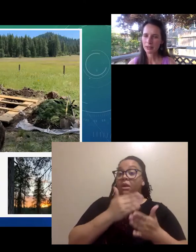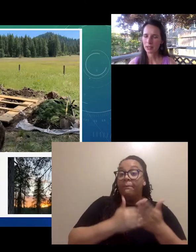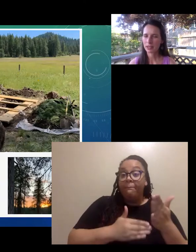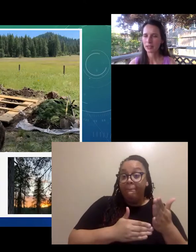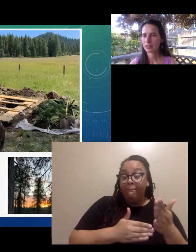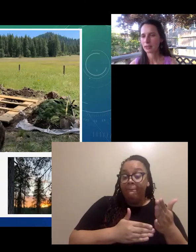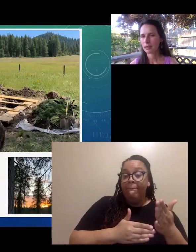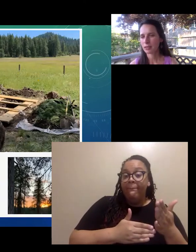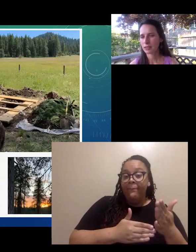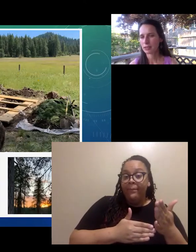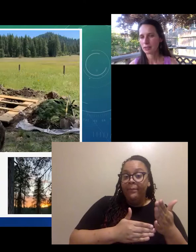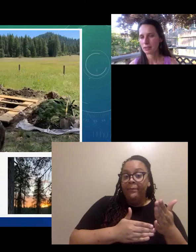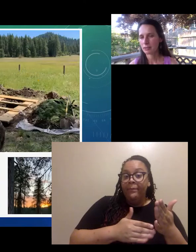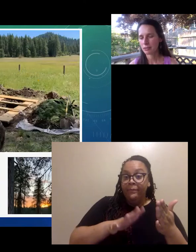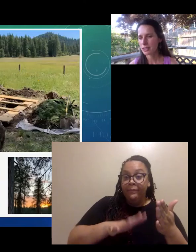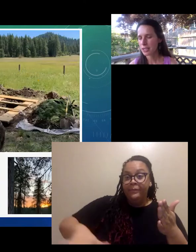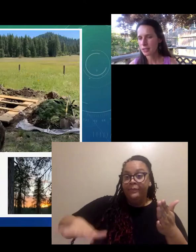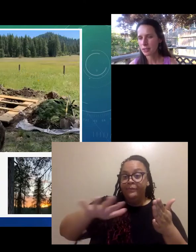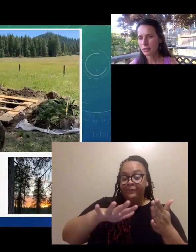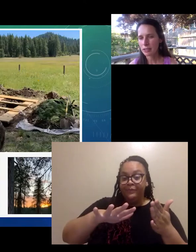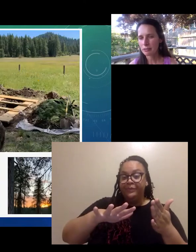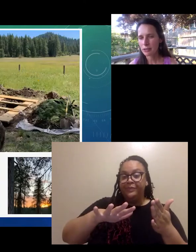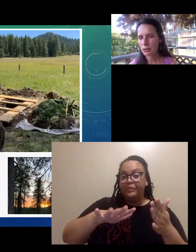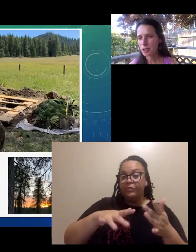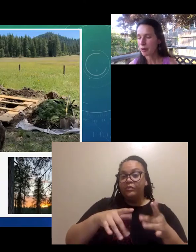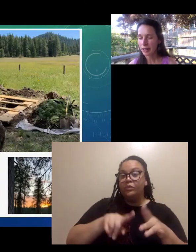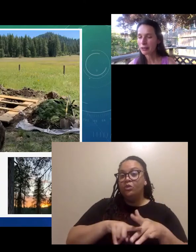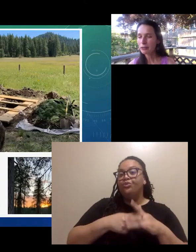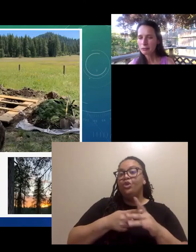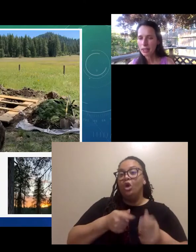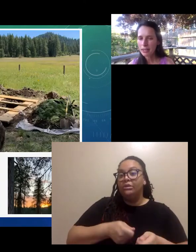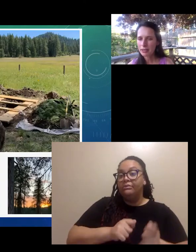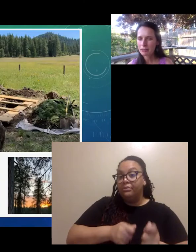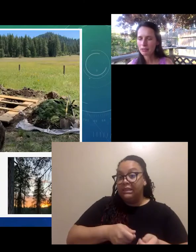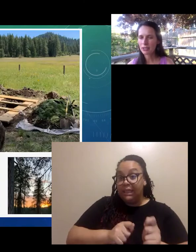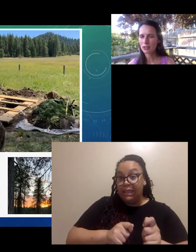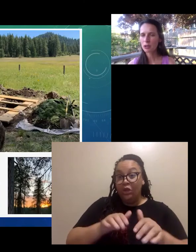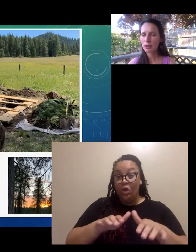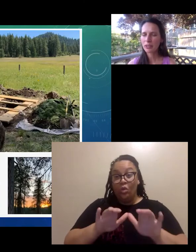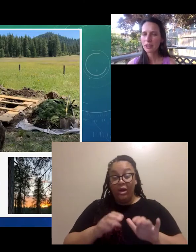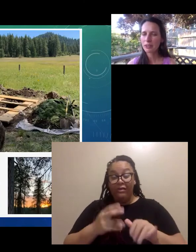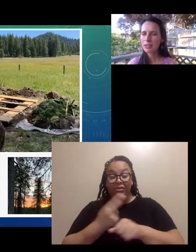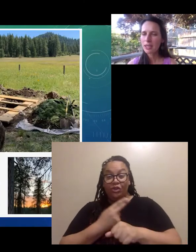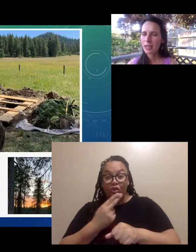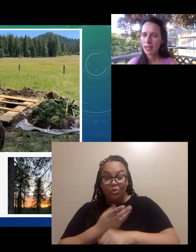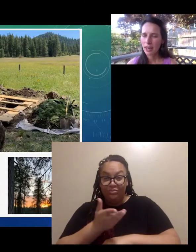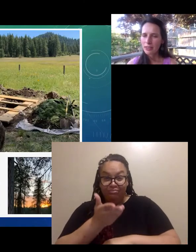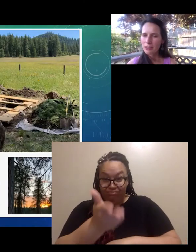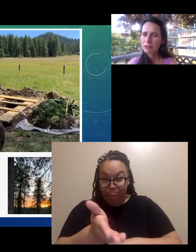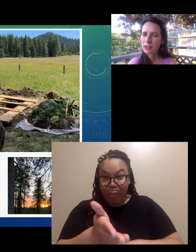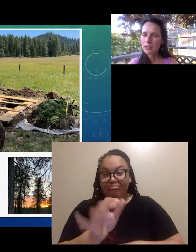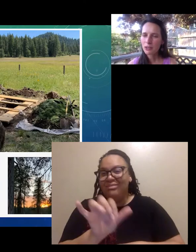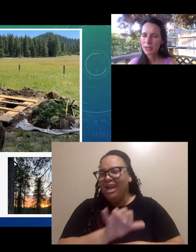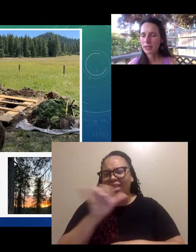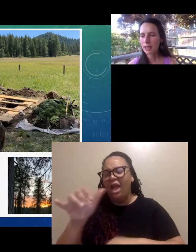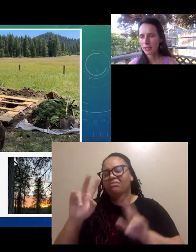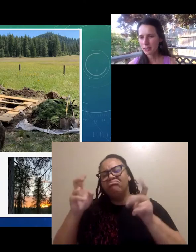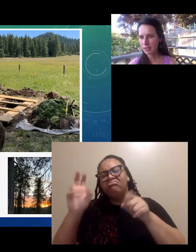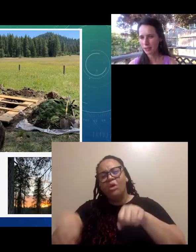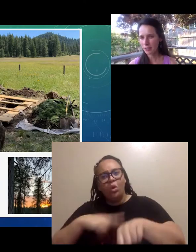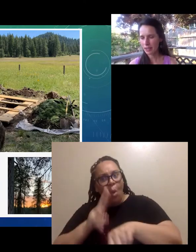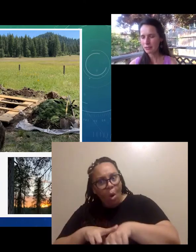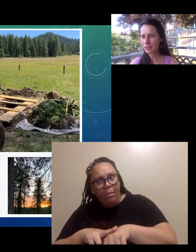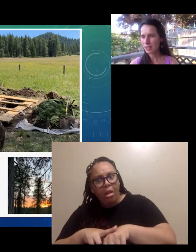grounds, uh, for digging the grave use a backhoe like in conventional burial grounds at the forest. We